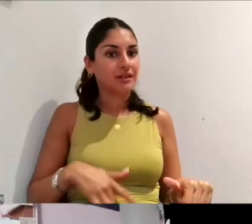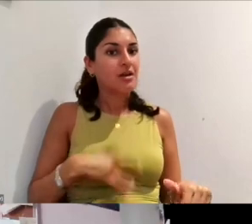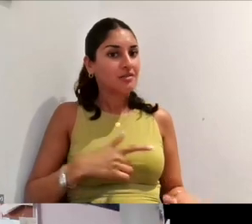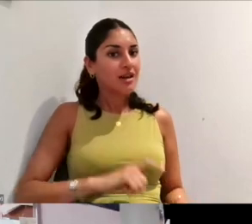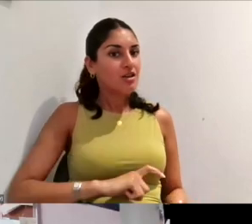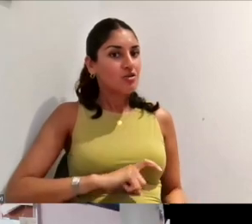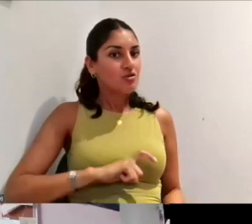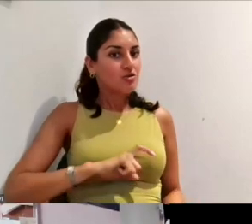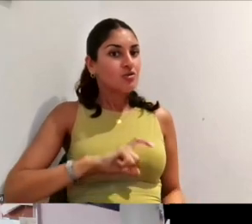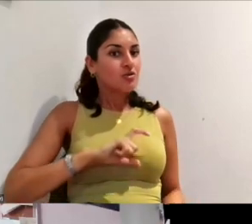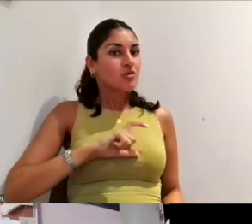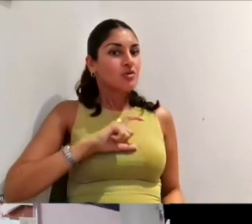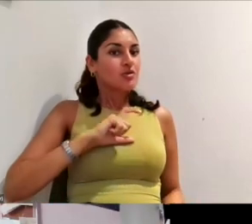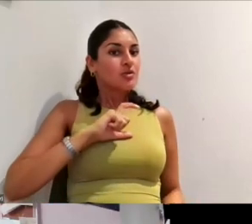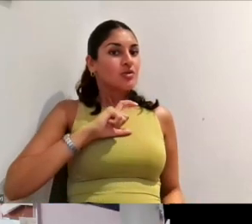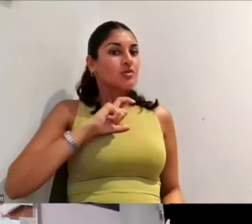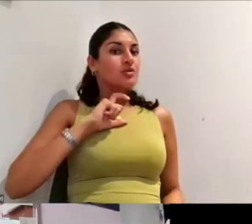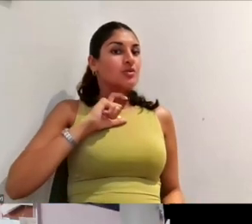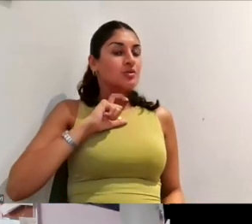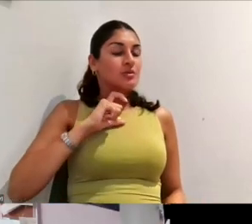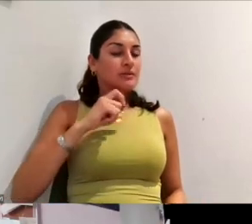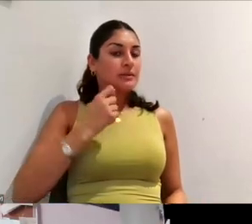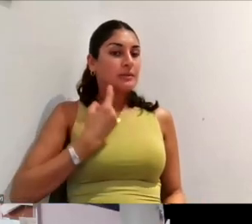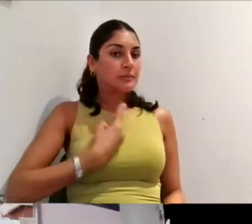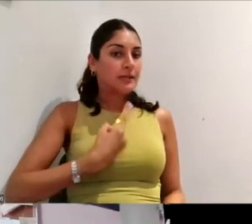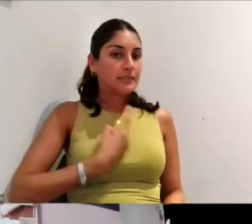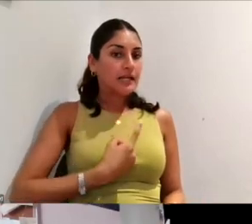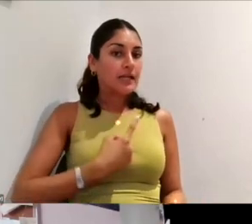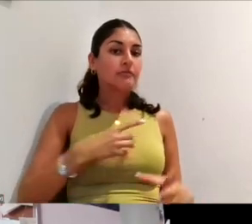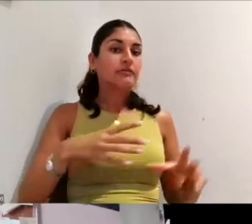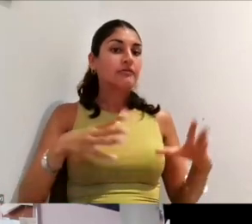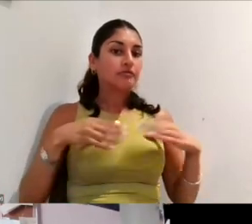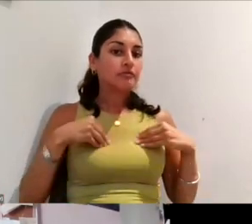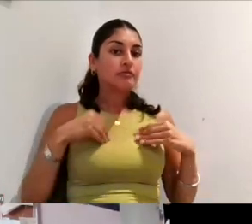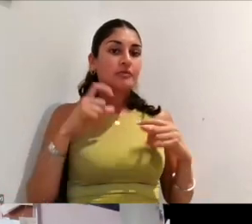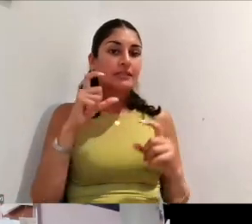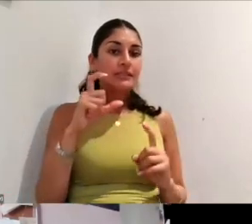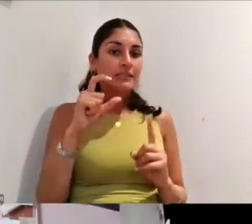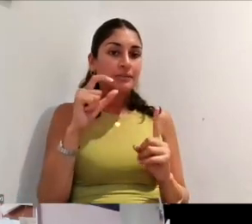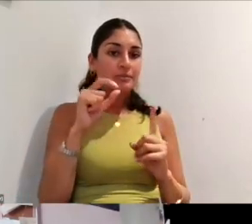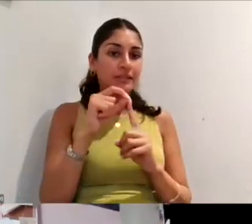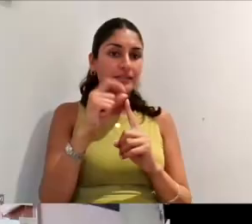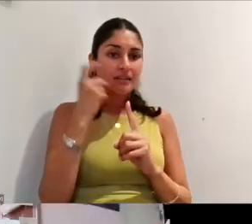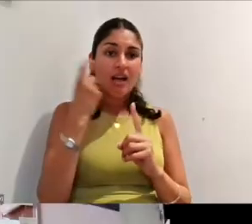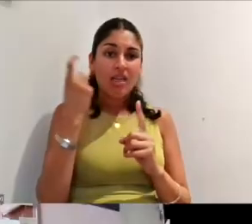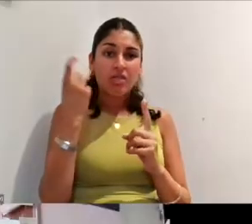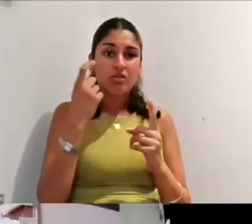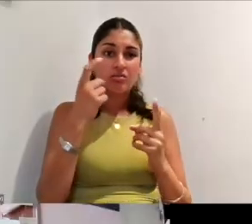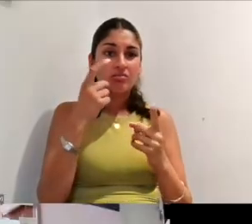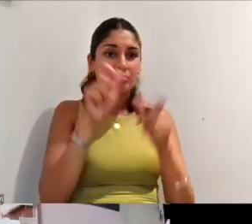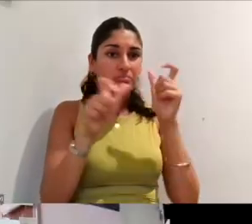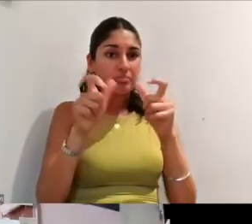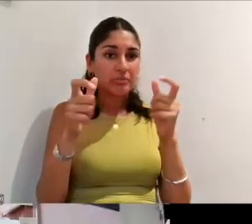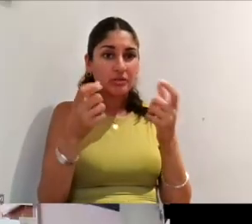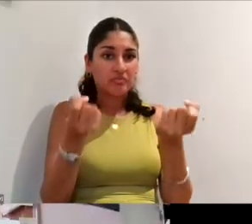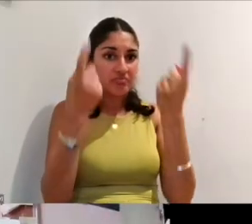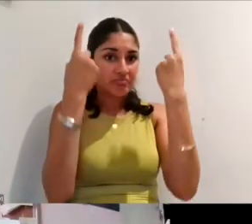it was scary because of my cerebral palsy. I thought nobody's gonna understand what I'm saying. Nobody wants